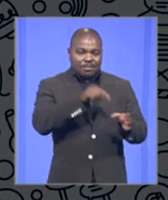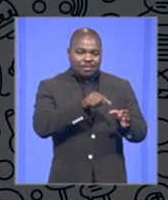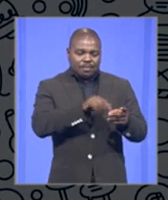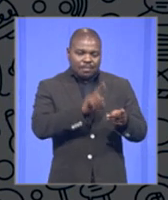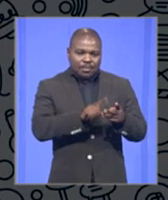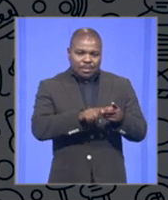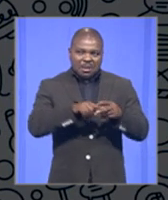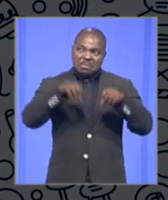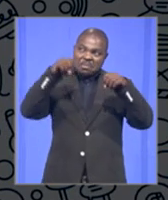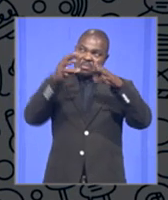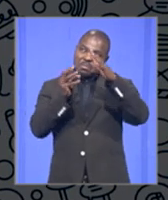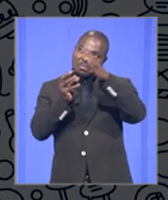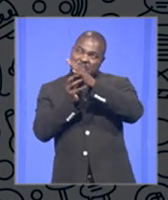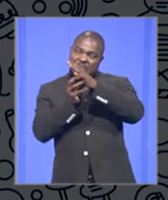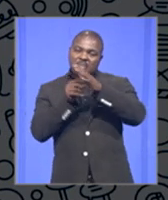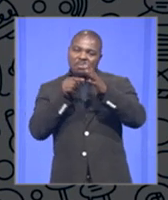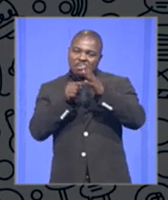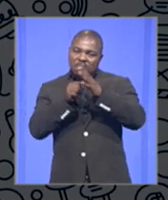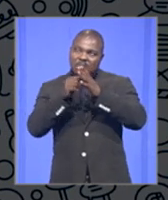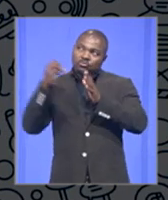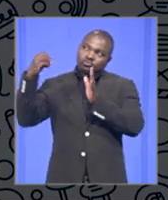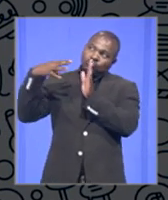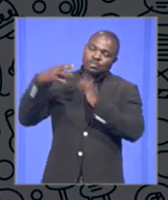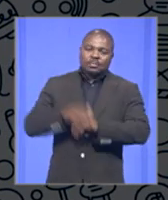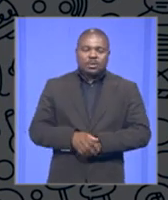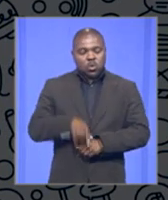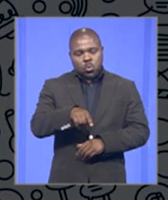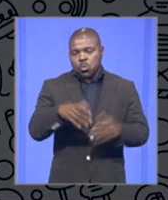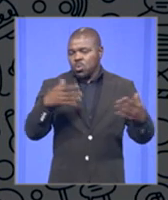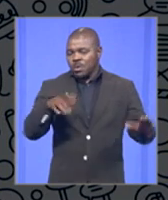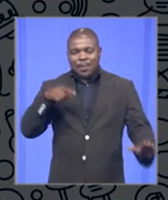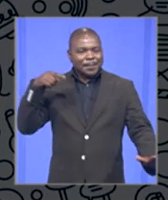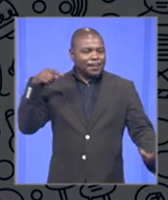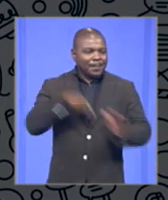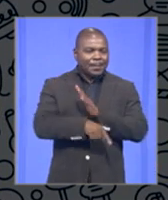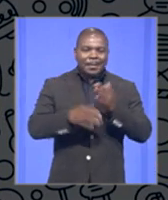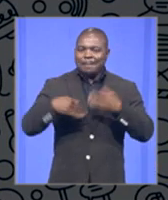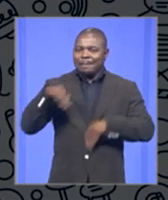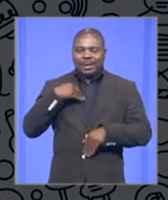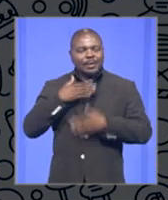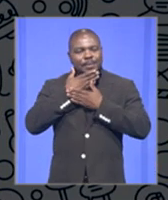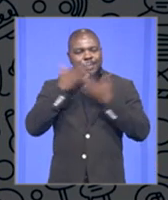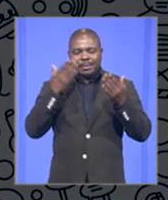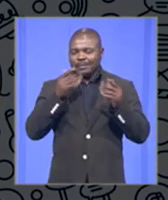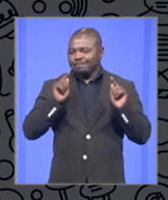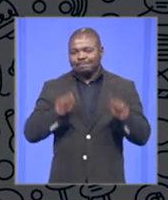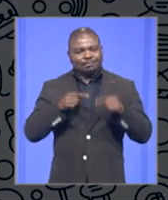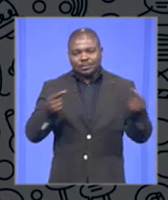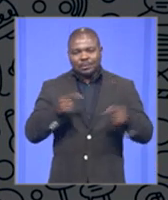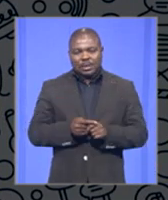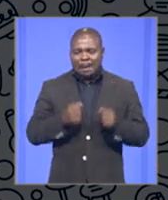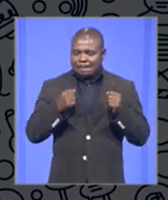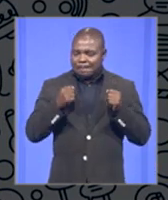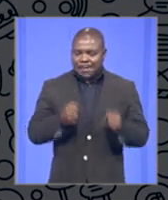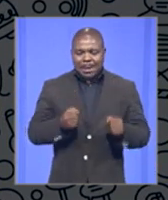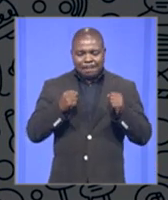tsone di-light tse di chargiwang. Mona re wetse ga re tswe gape bothateng bona ga re tswe gape re tlo phela ka